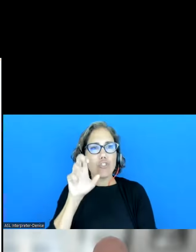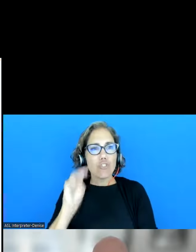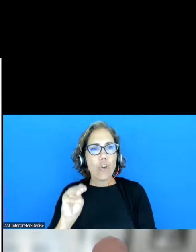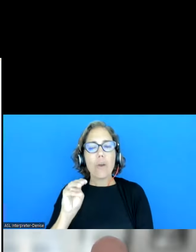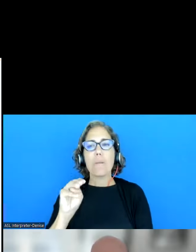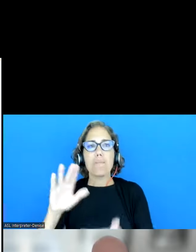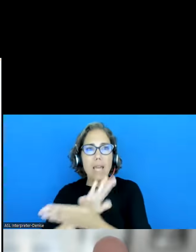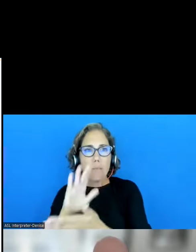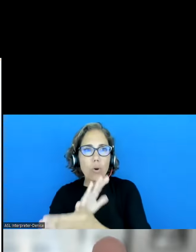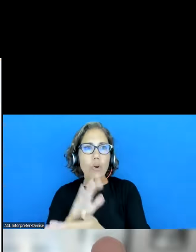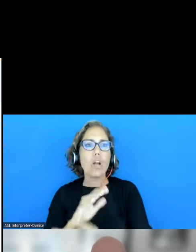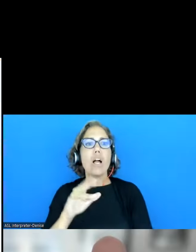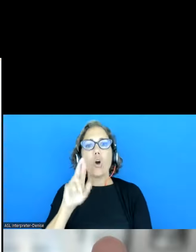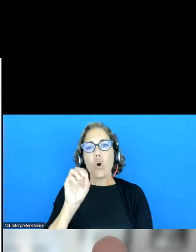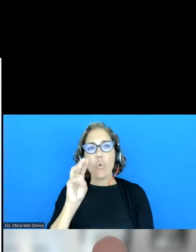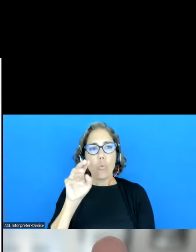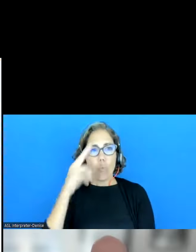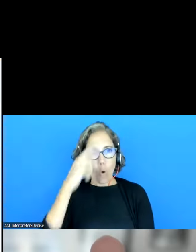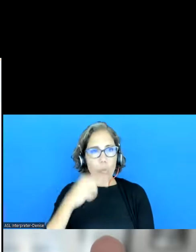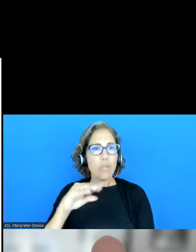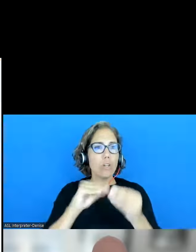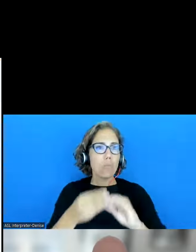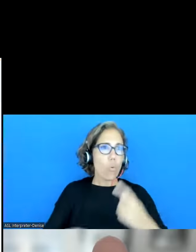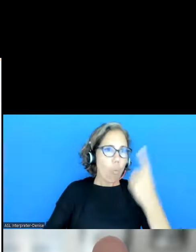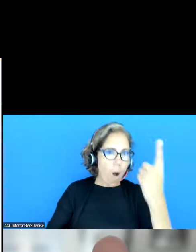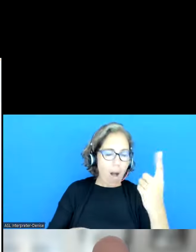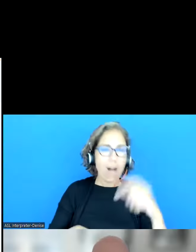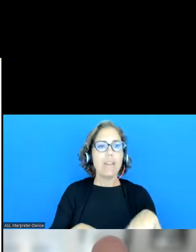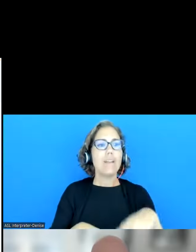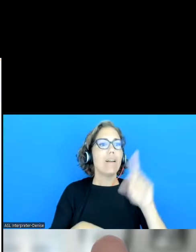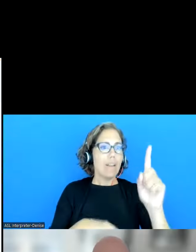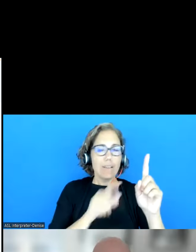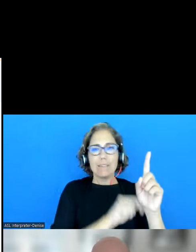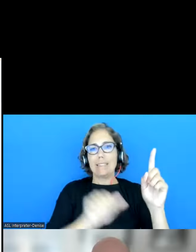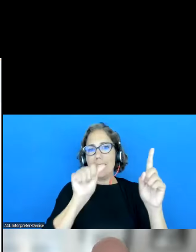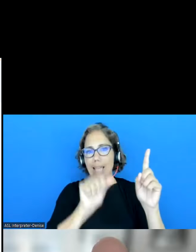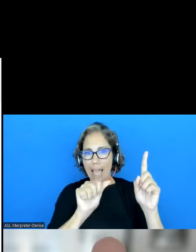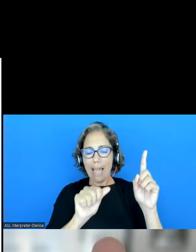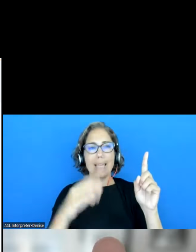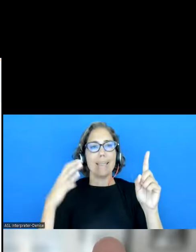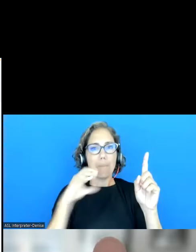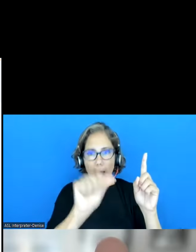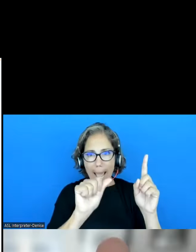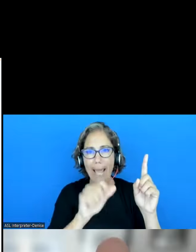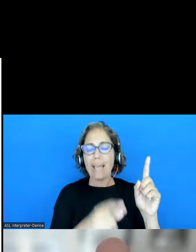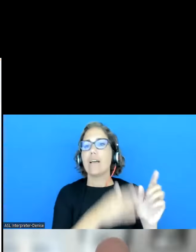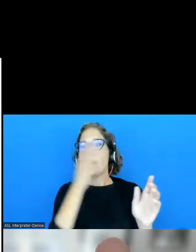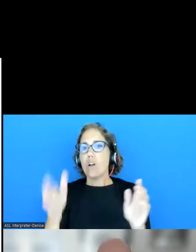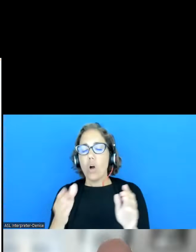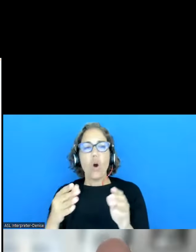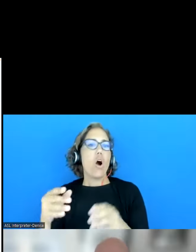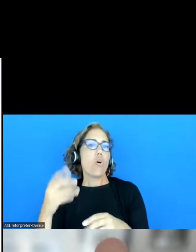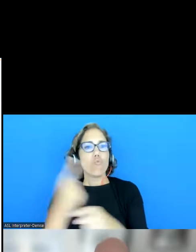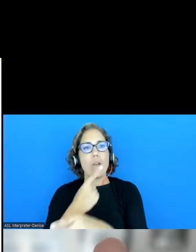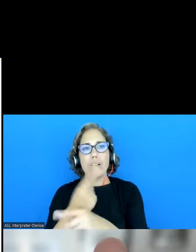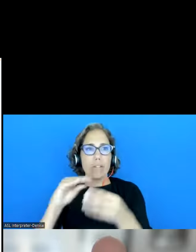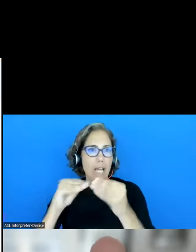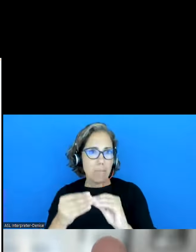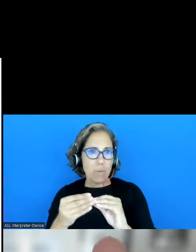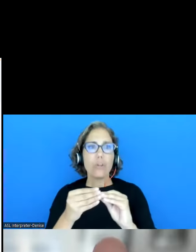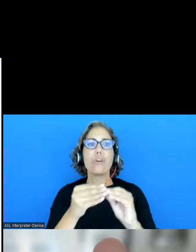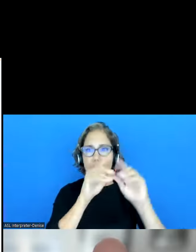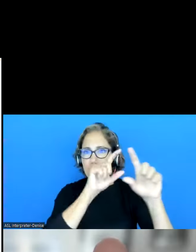numeral 1, went to a capital letter A, went to a regular numeral 1, and move through the hierarchy that way. I